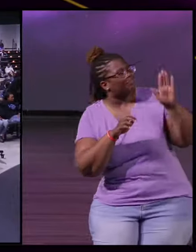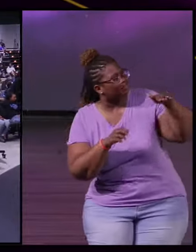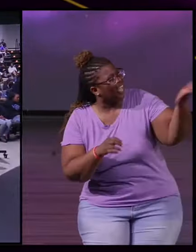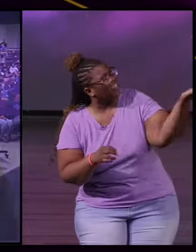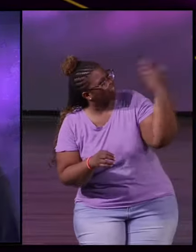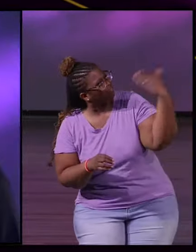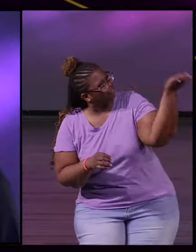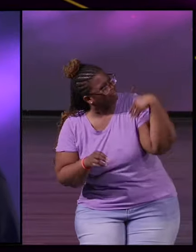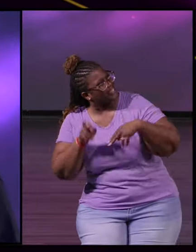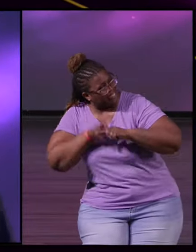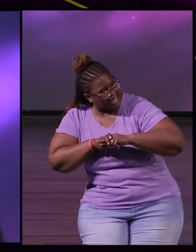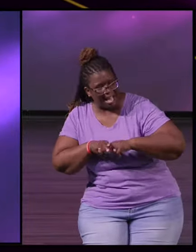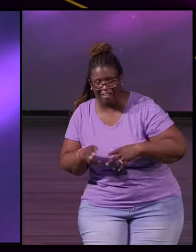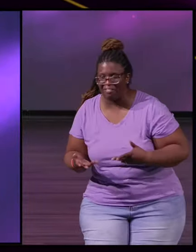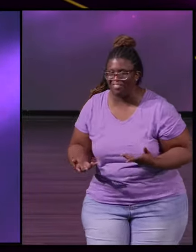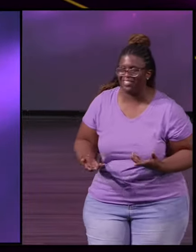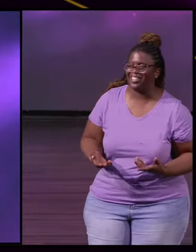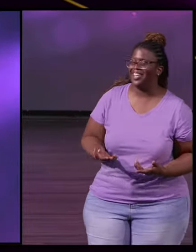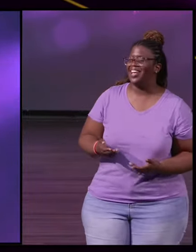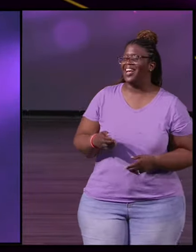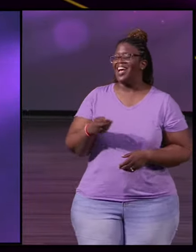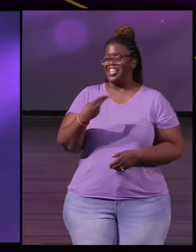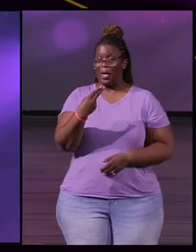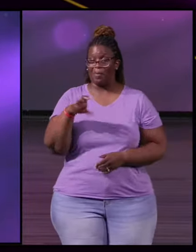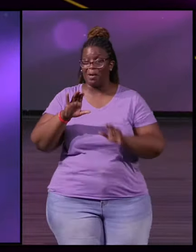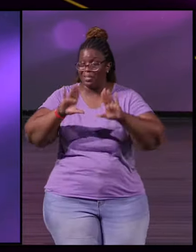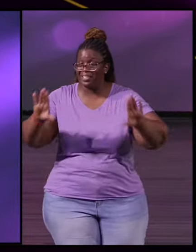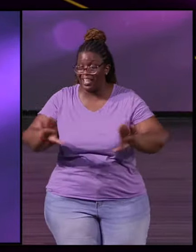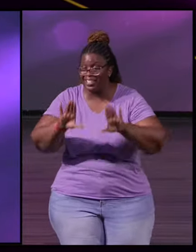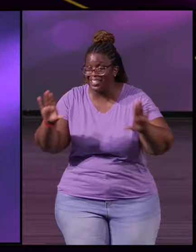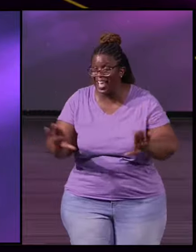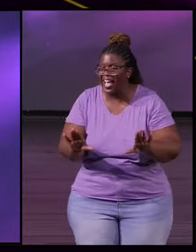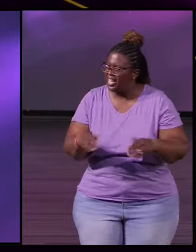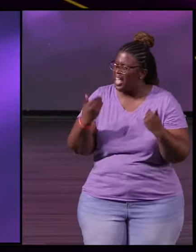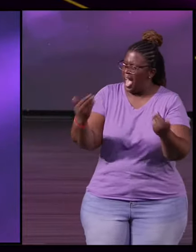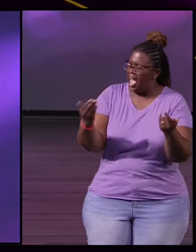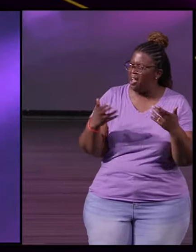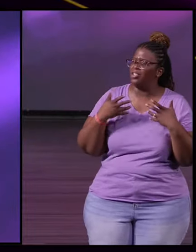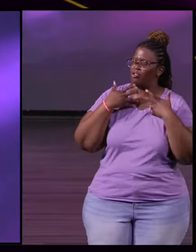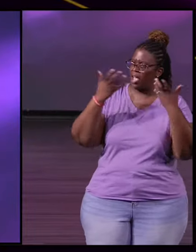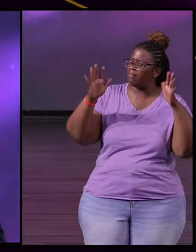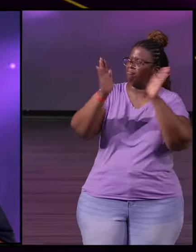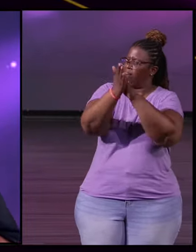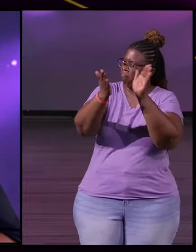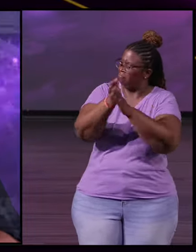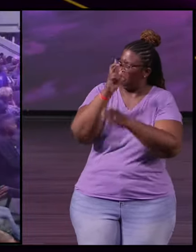So y'all, it is Homecoming Sunday. And yeah, give it up for Homecoming.